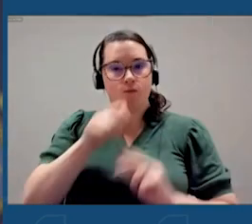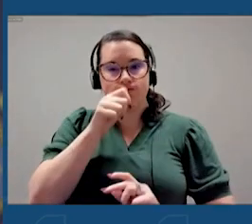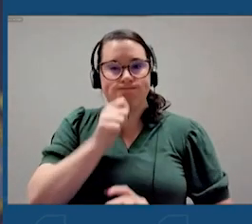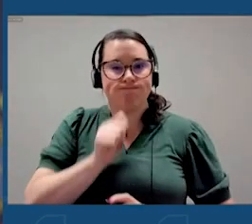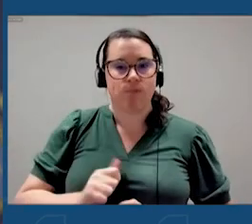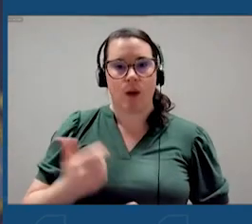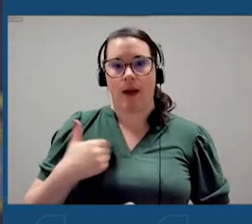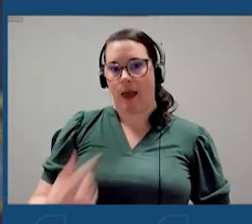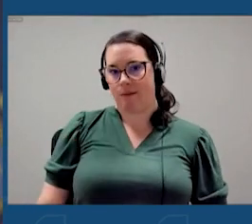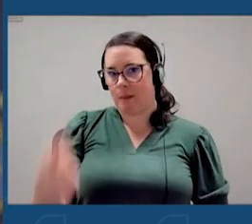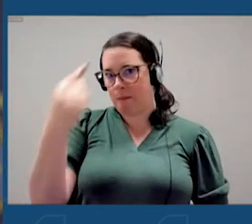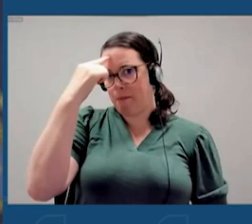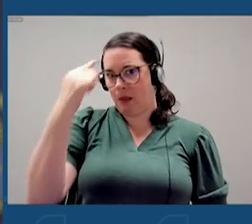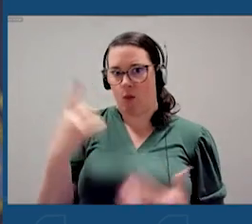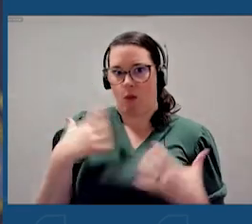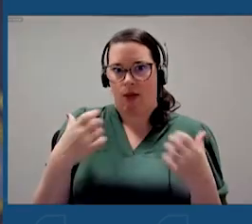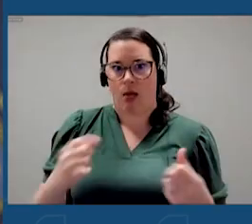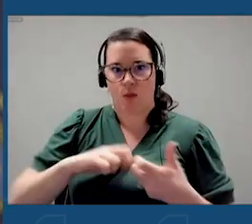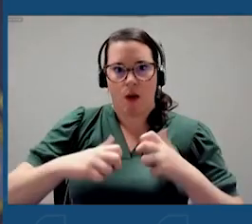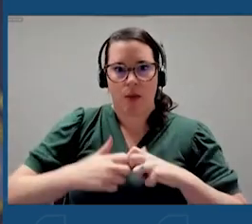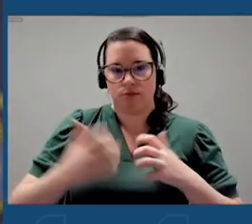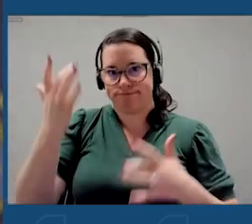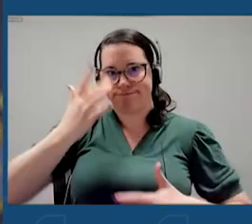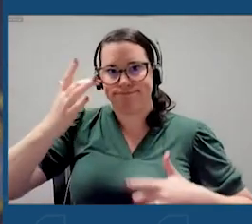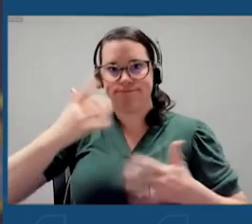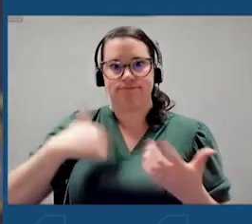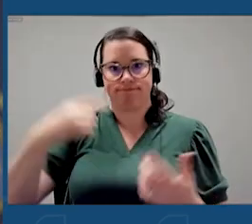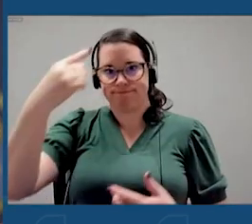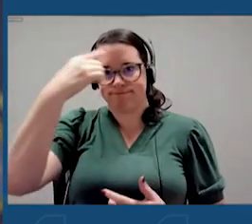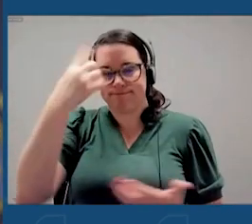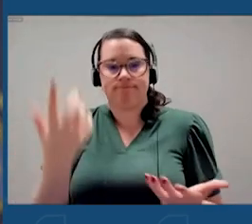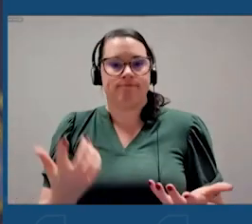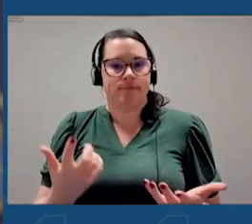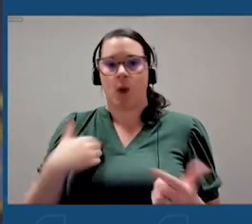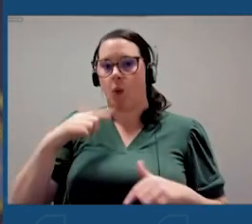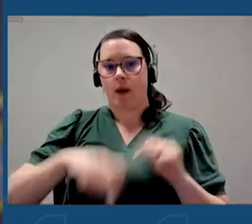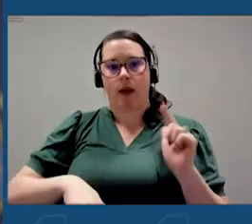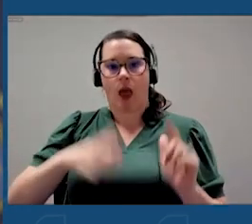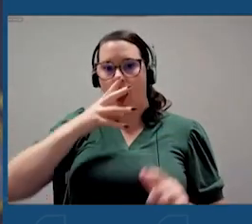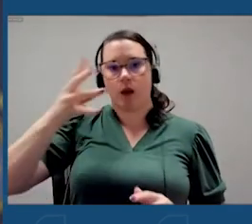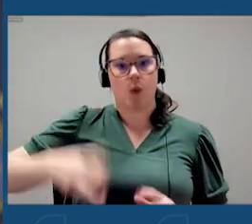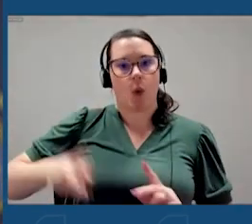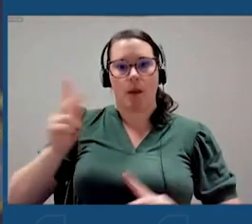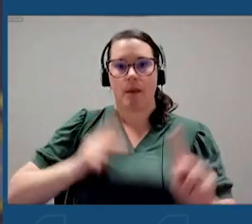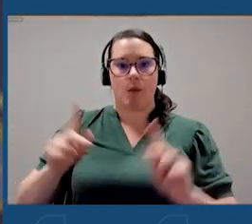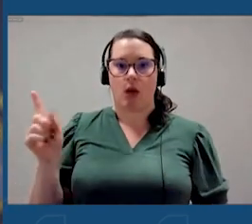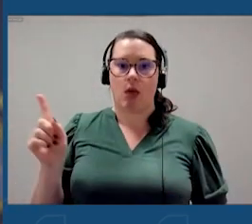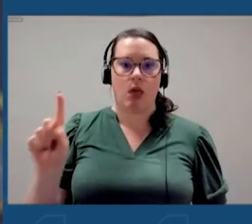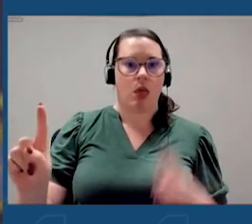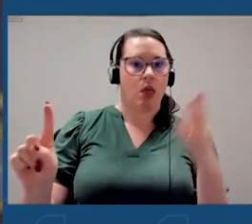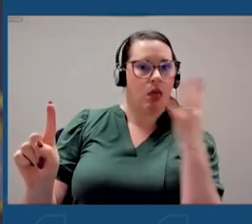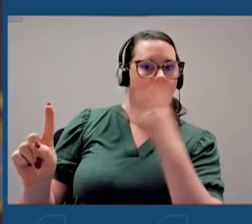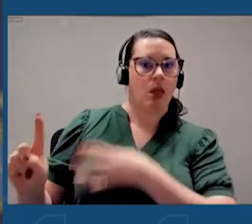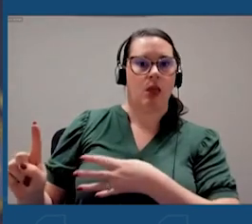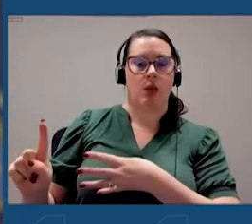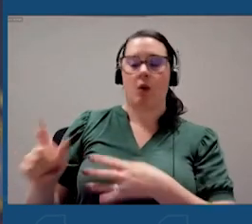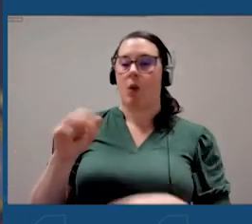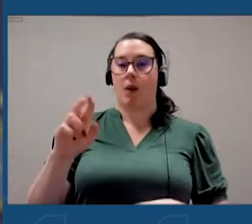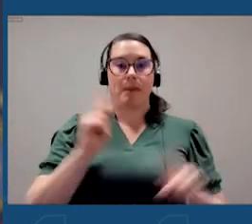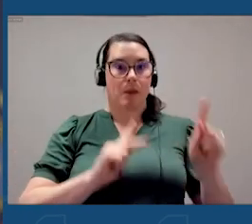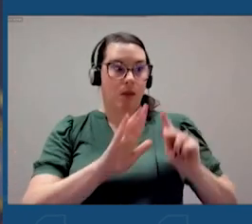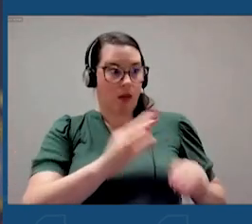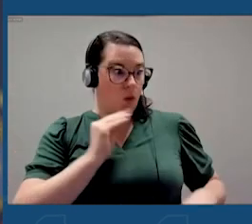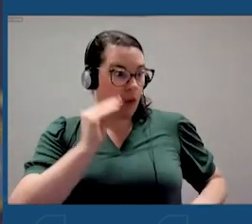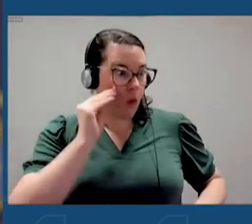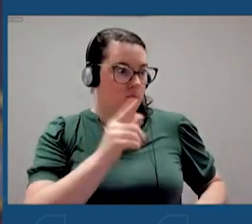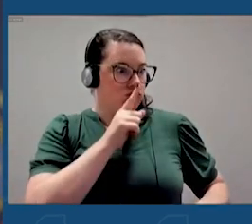who need really help. We can no longer walk past people on a sidewalk or ignore them suffering in their homes. That's not who